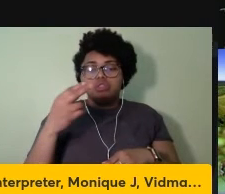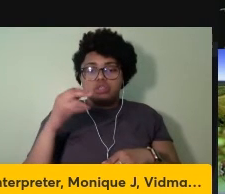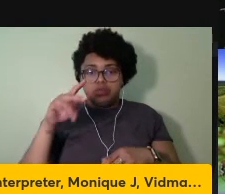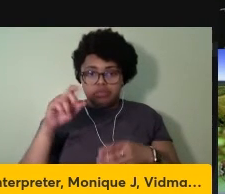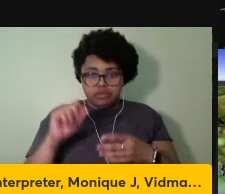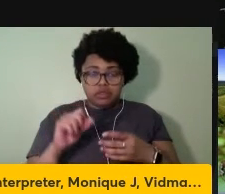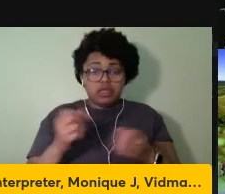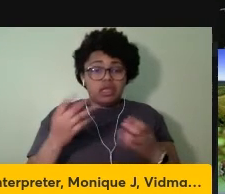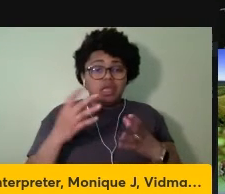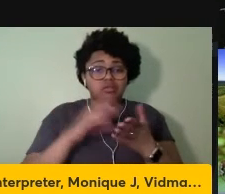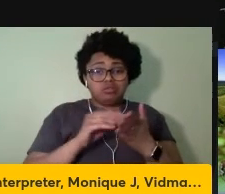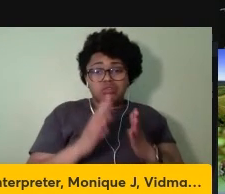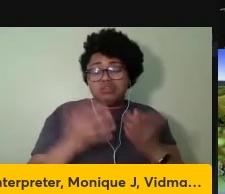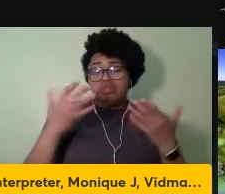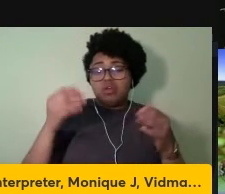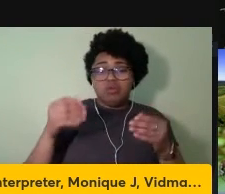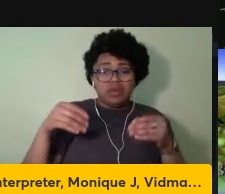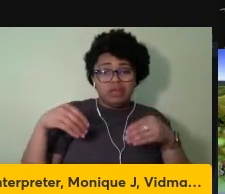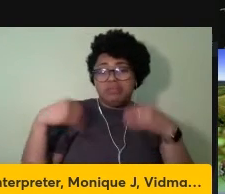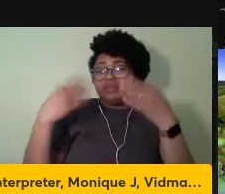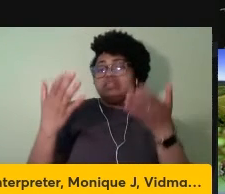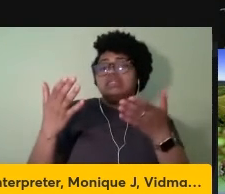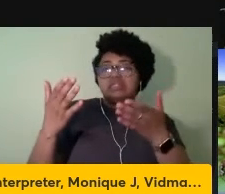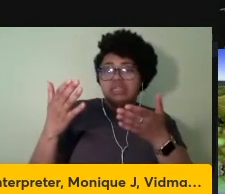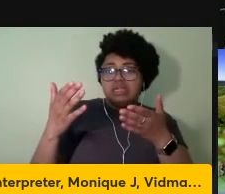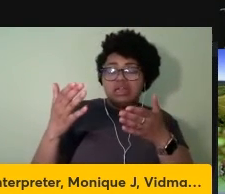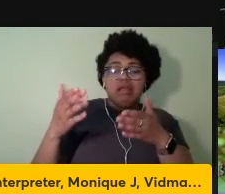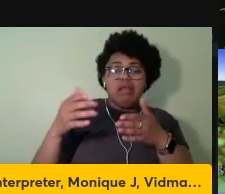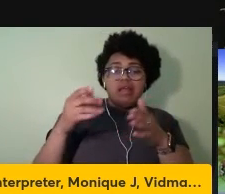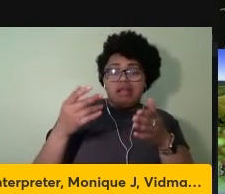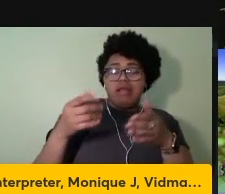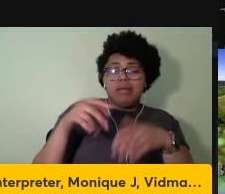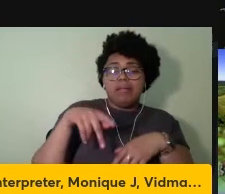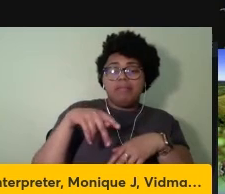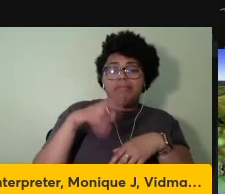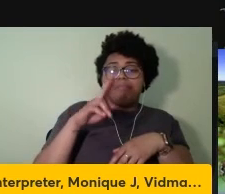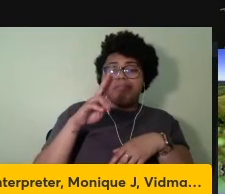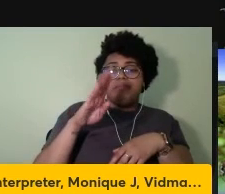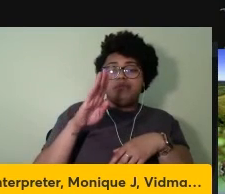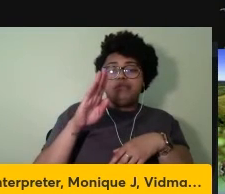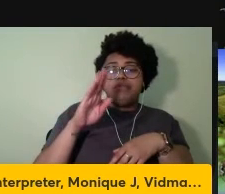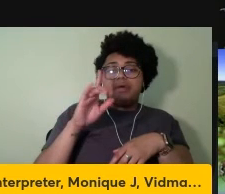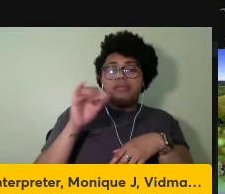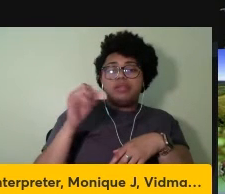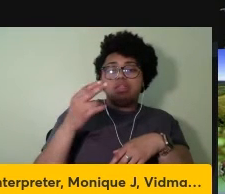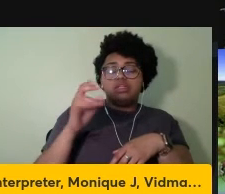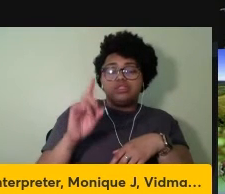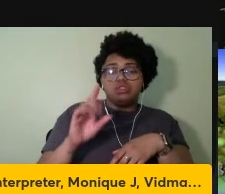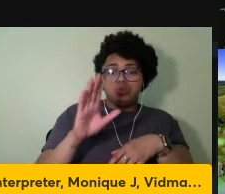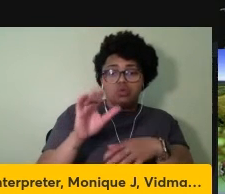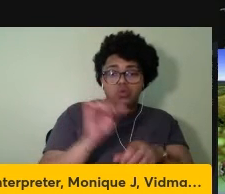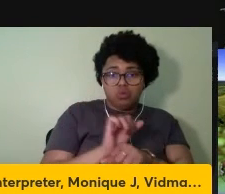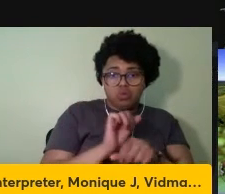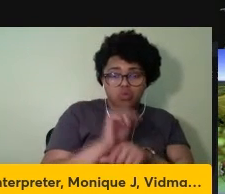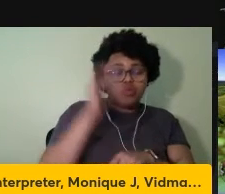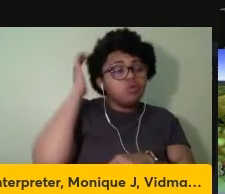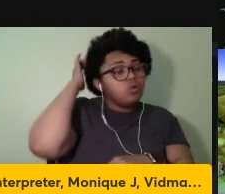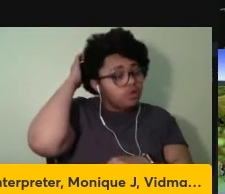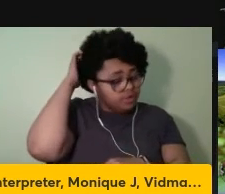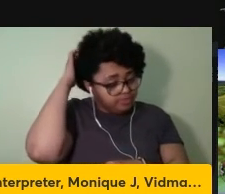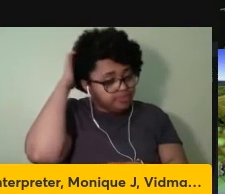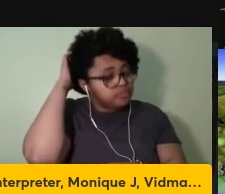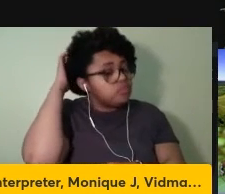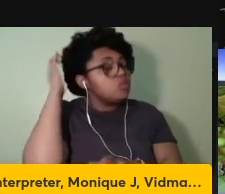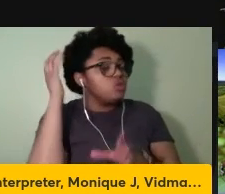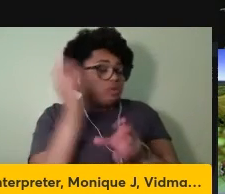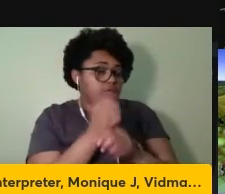published their work. In addition to all of that, you get paid Travel to and from lab is covered. Housing